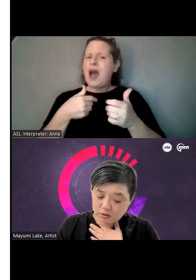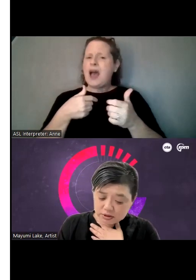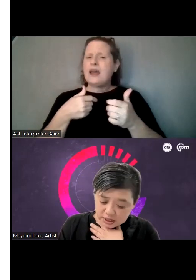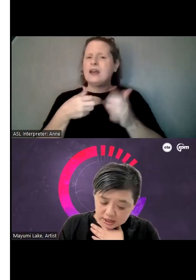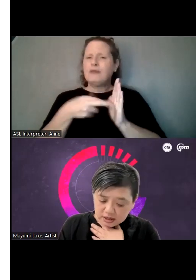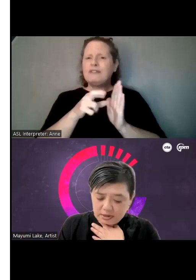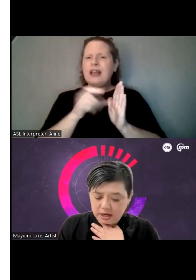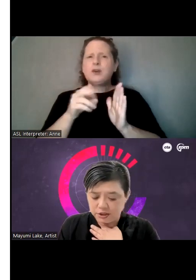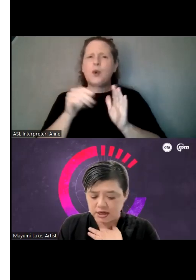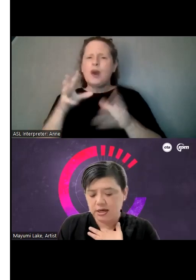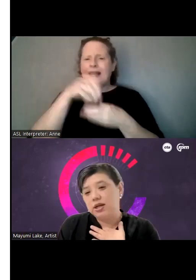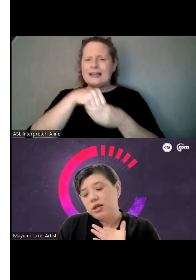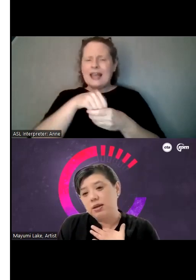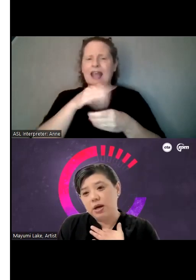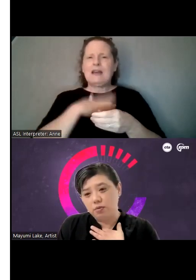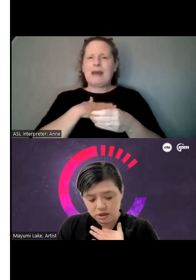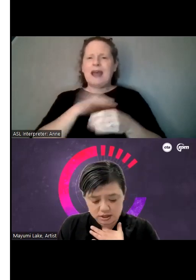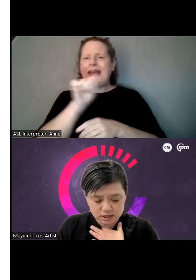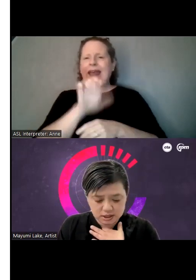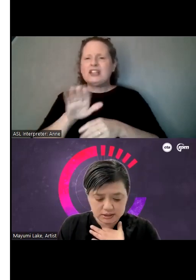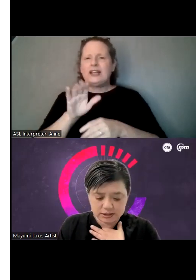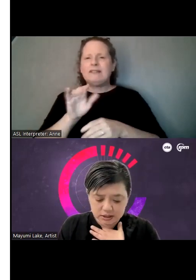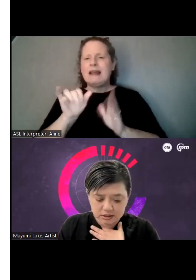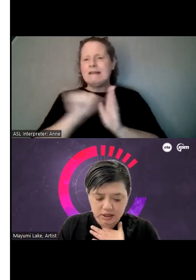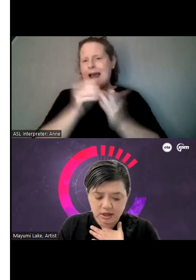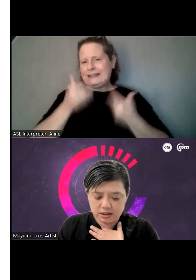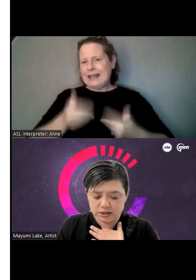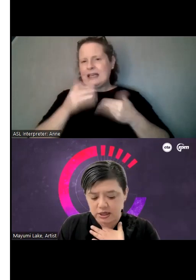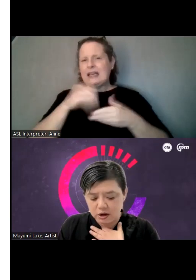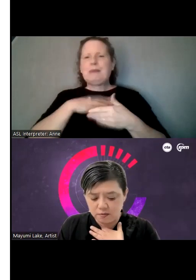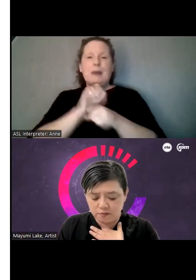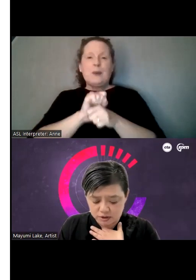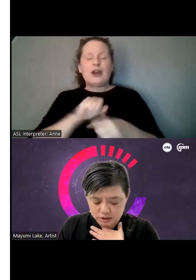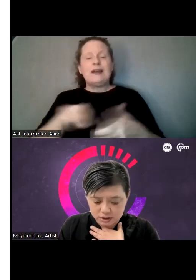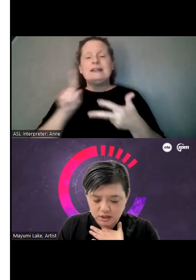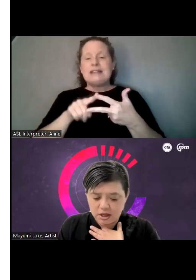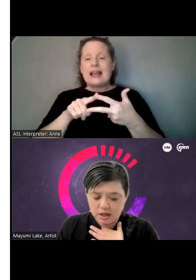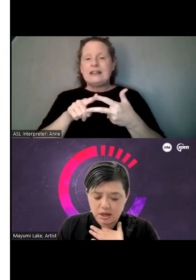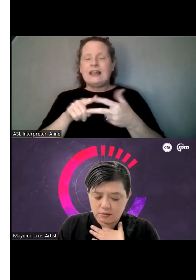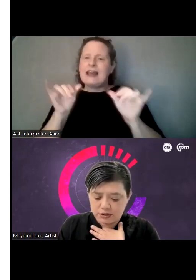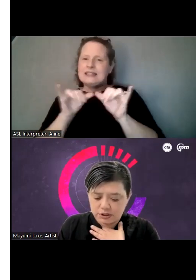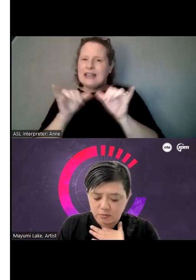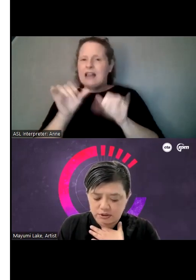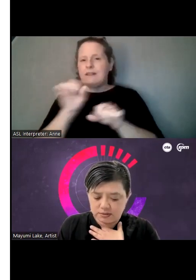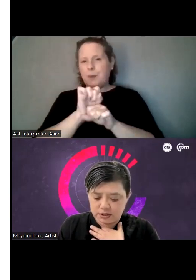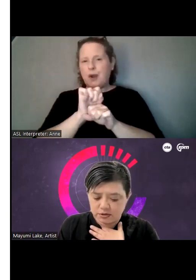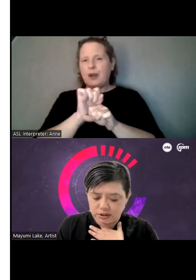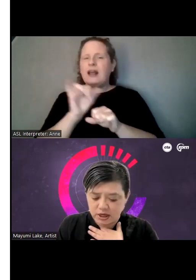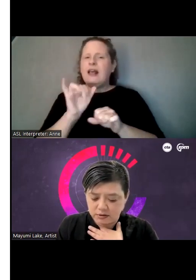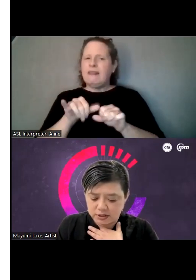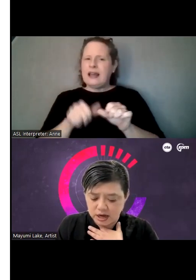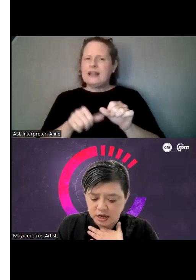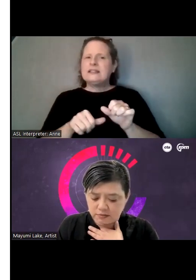reflect or contain my Asian identity in my work? And secondly, the scale of work, which is more similar